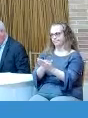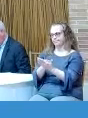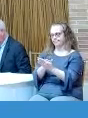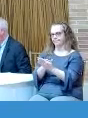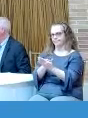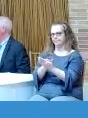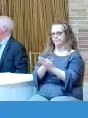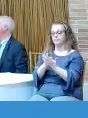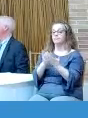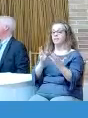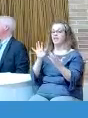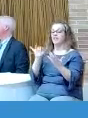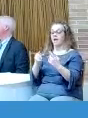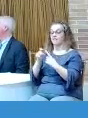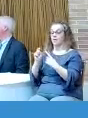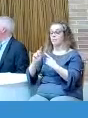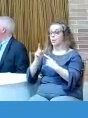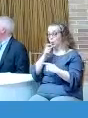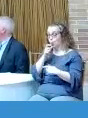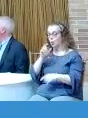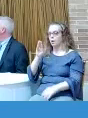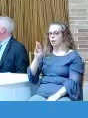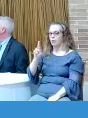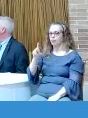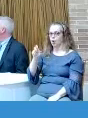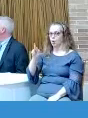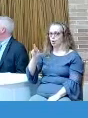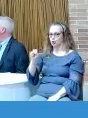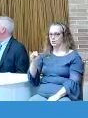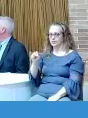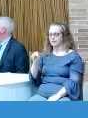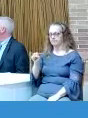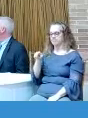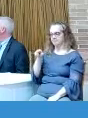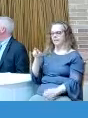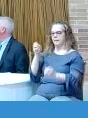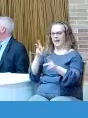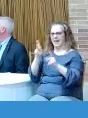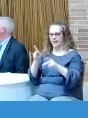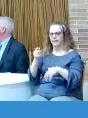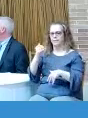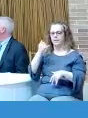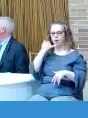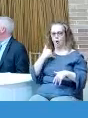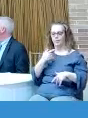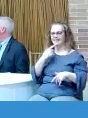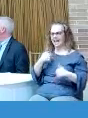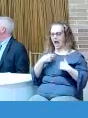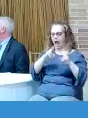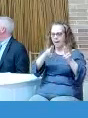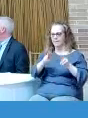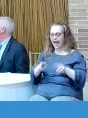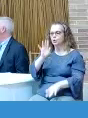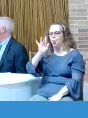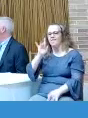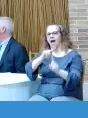by Brokers we get called from people who say I applied for 25 Apartments this